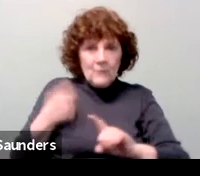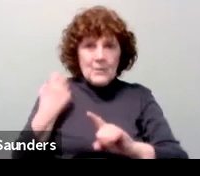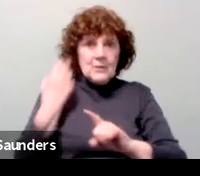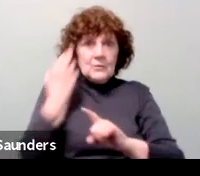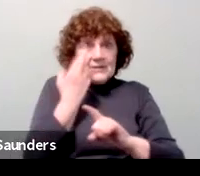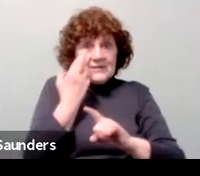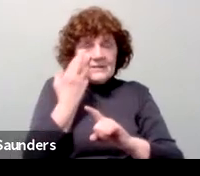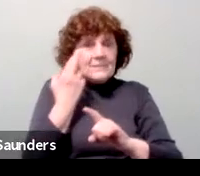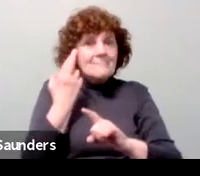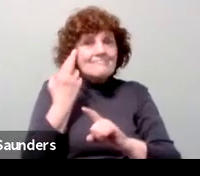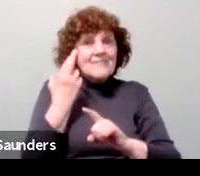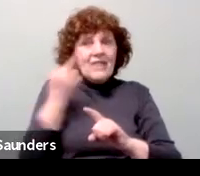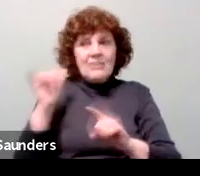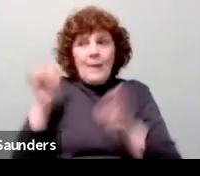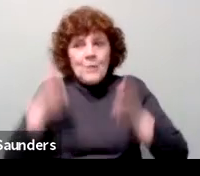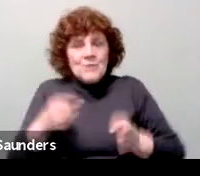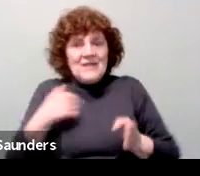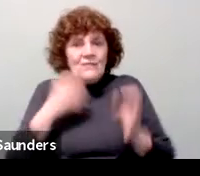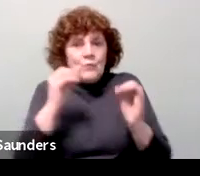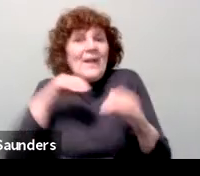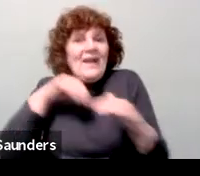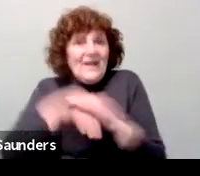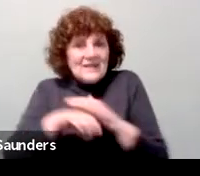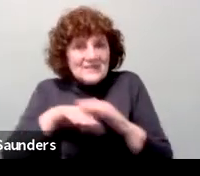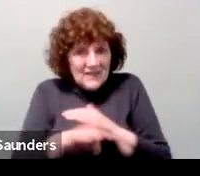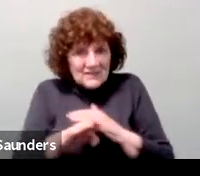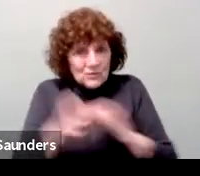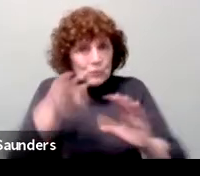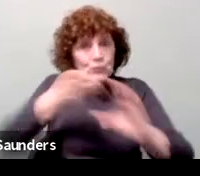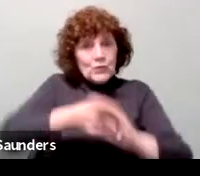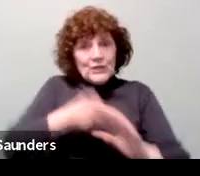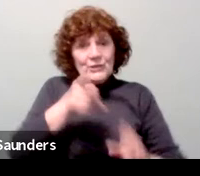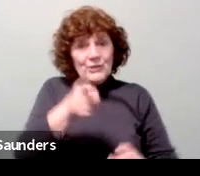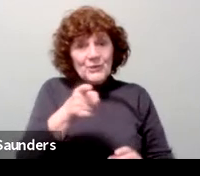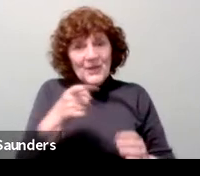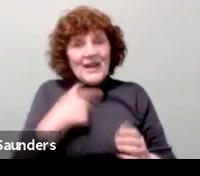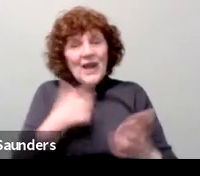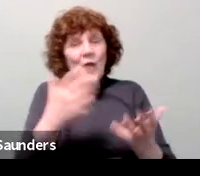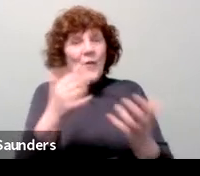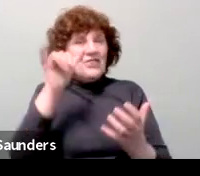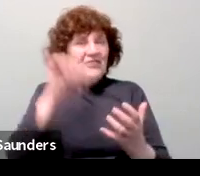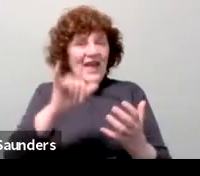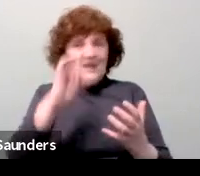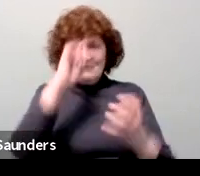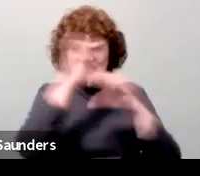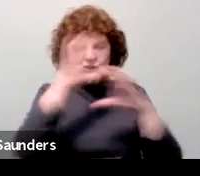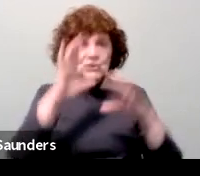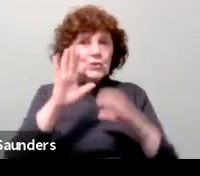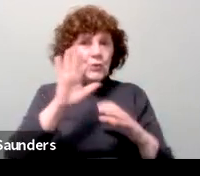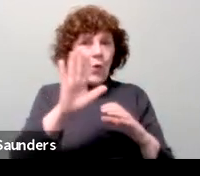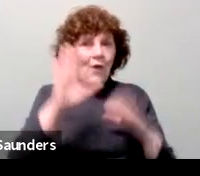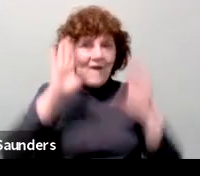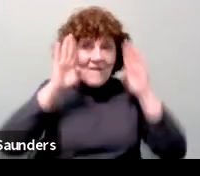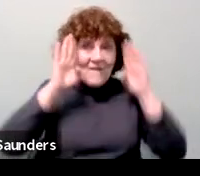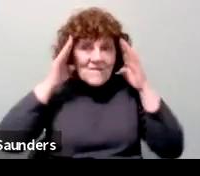they didn't have the access to join you. And I want that to be the focus